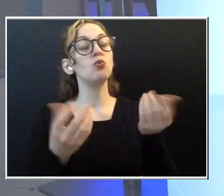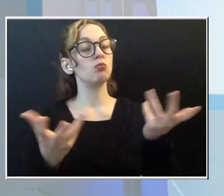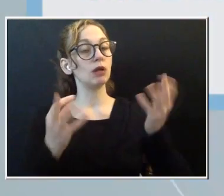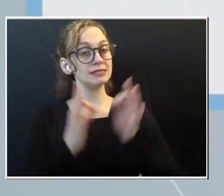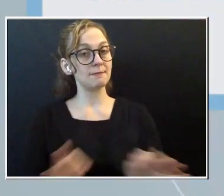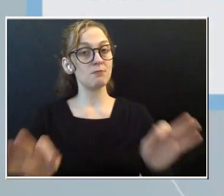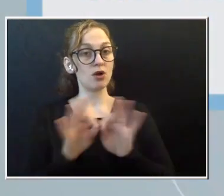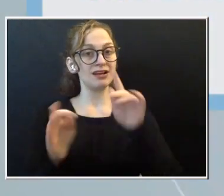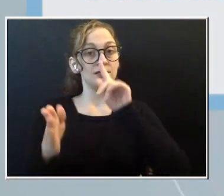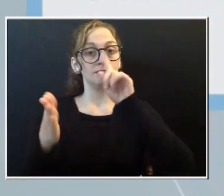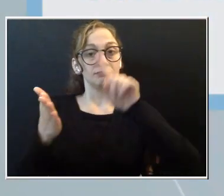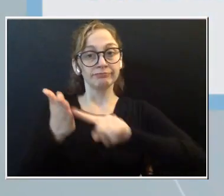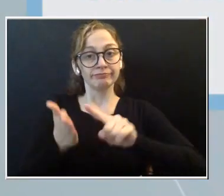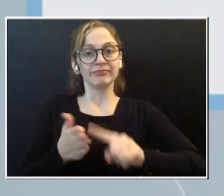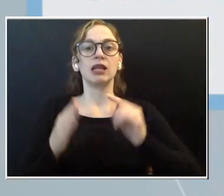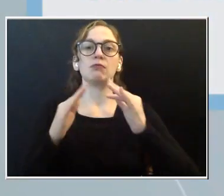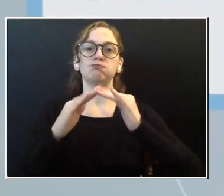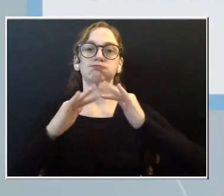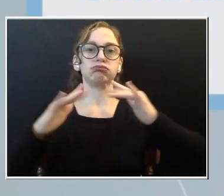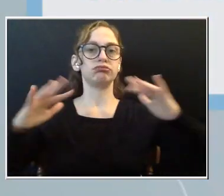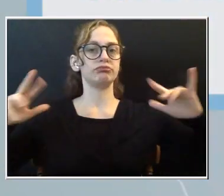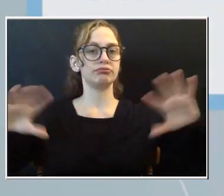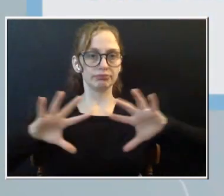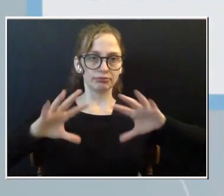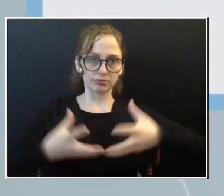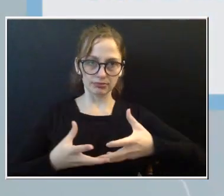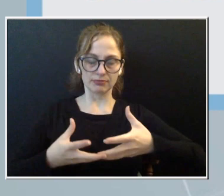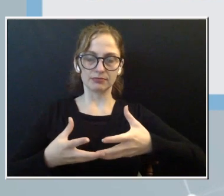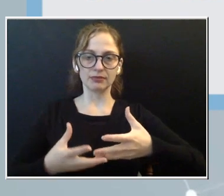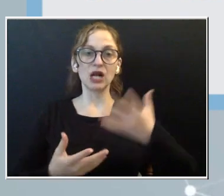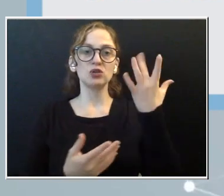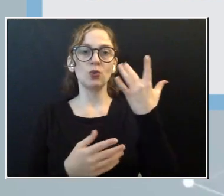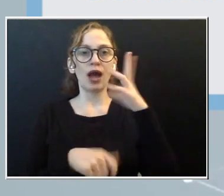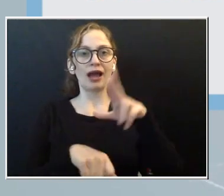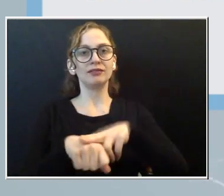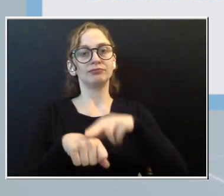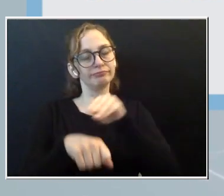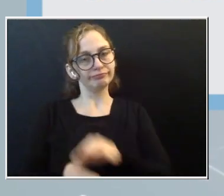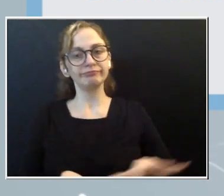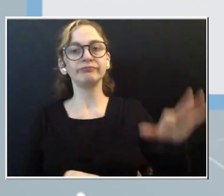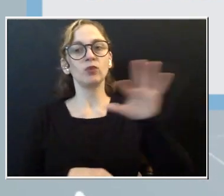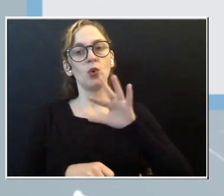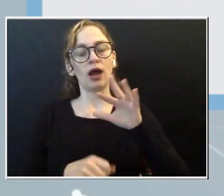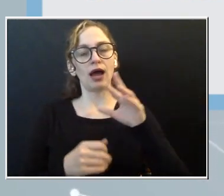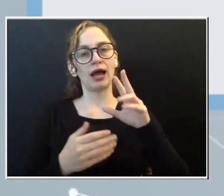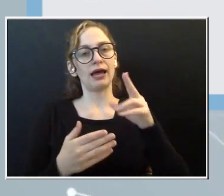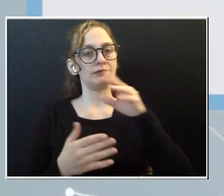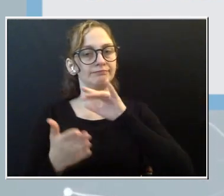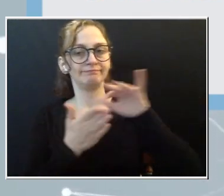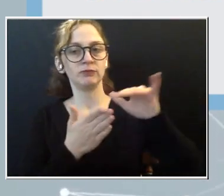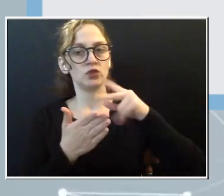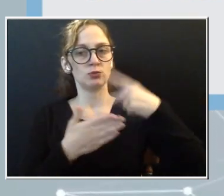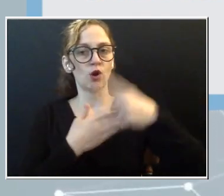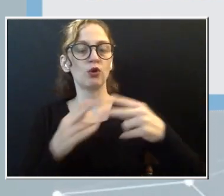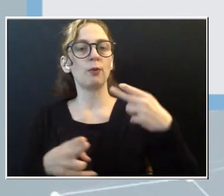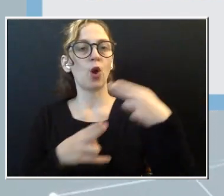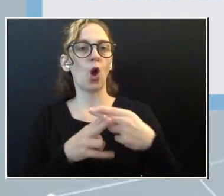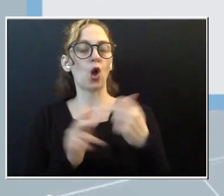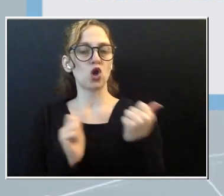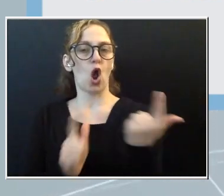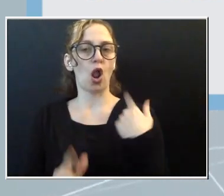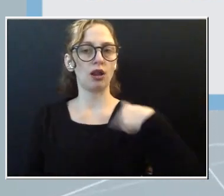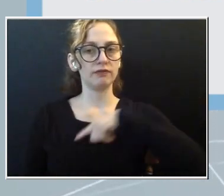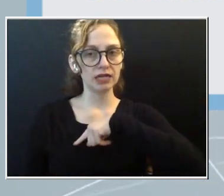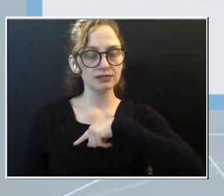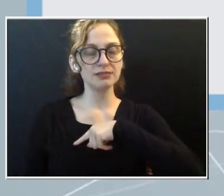possible. That's why a nationwide research program called All of Us is working to enroll 1 million people. Now, you just